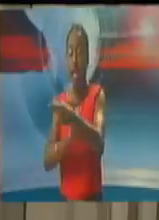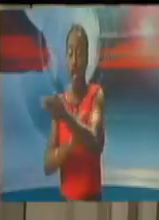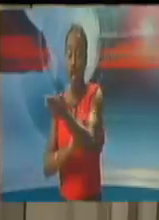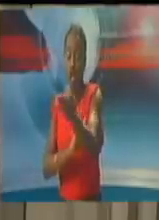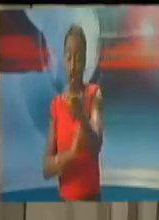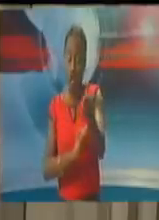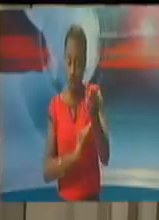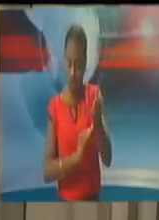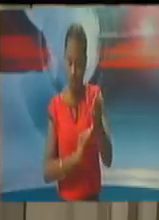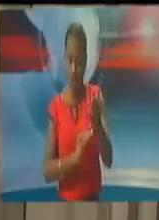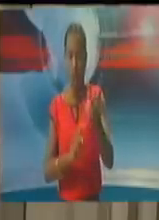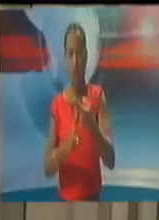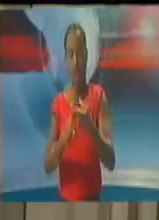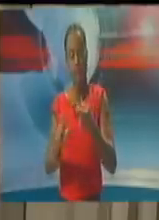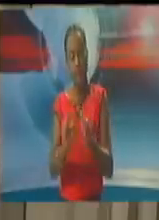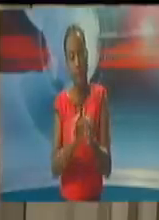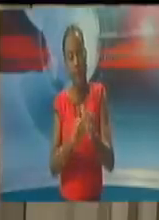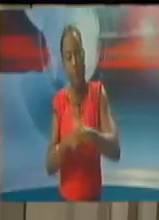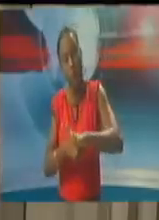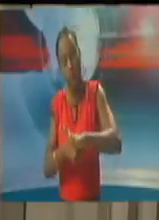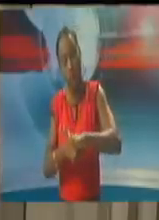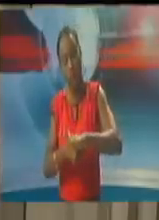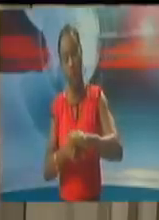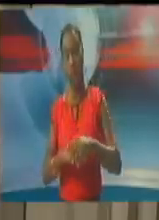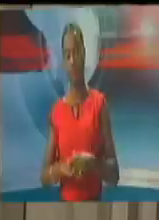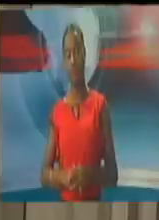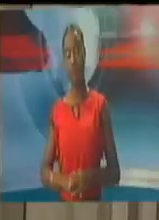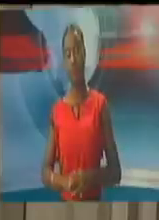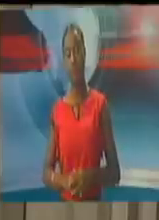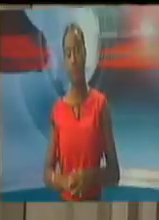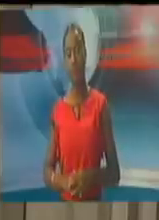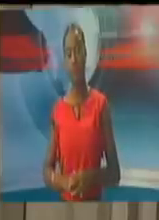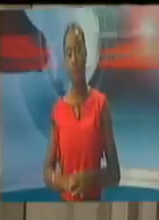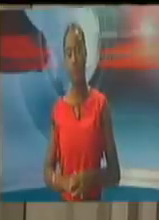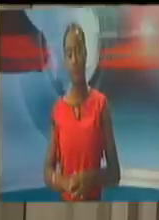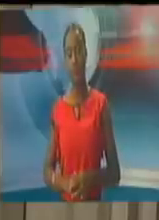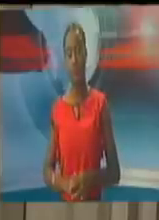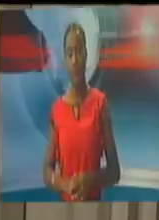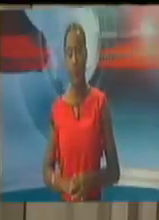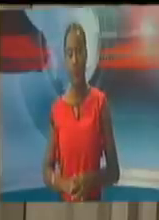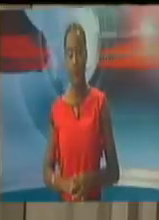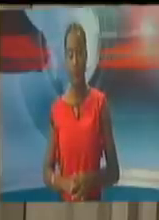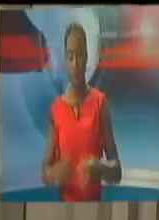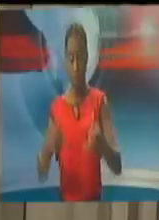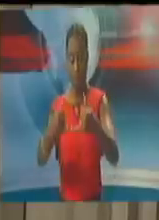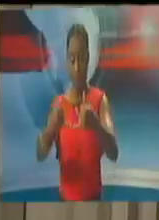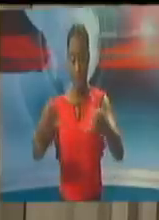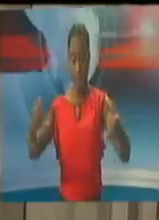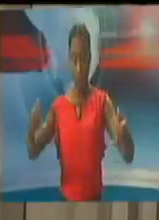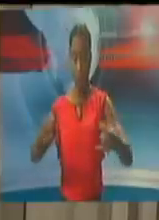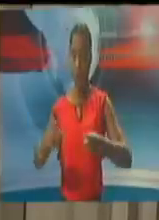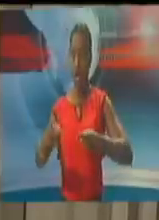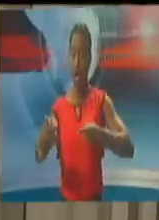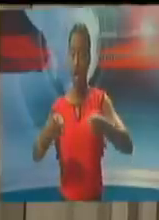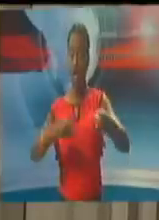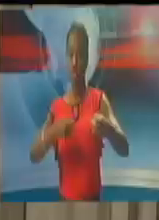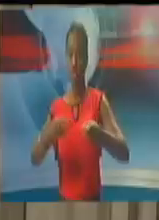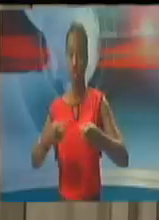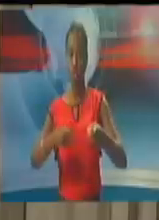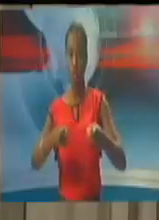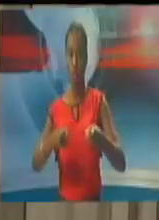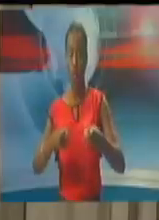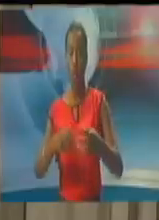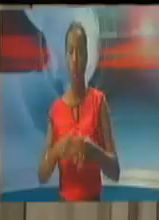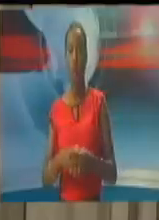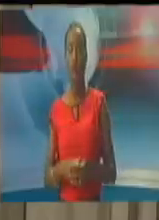deadly disease, virus, called COVID-19. Border control. Well, border control has been